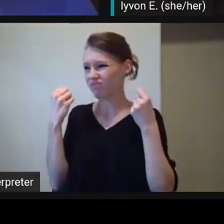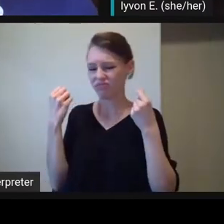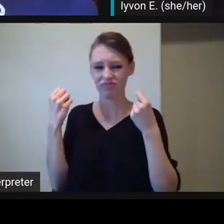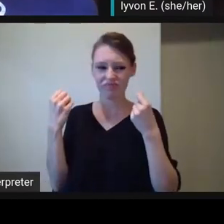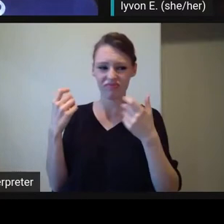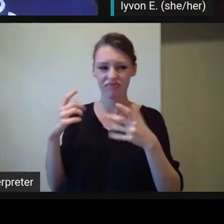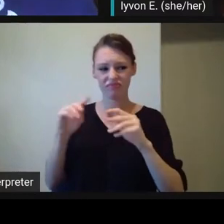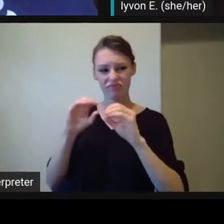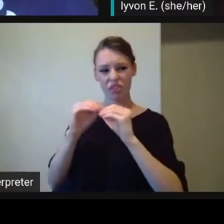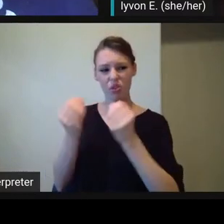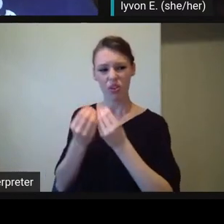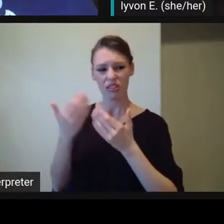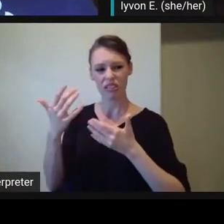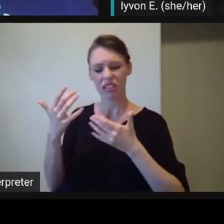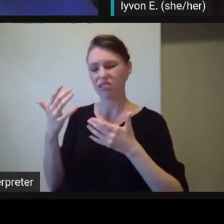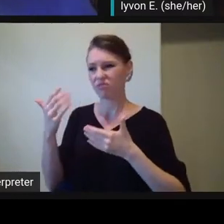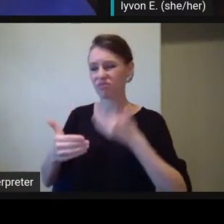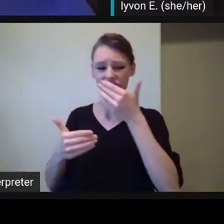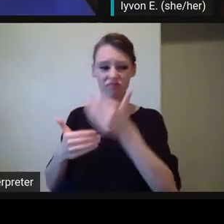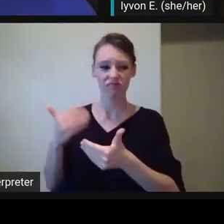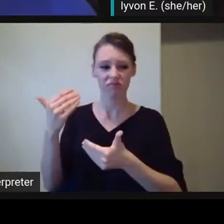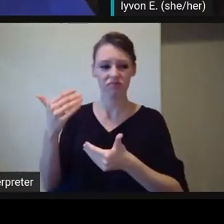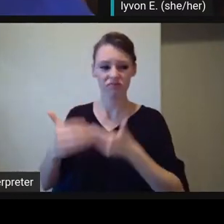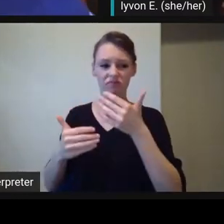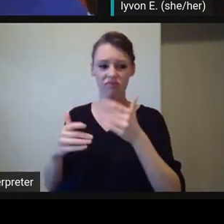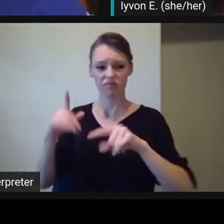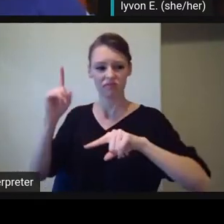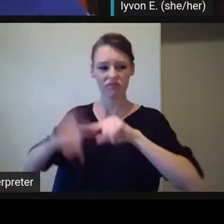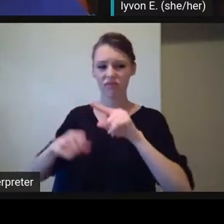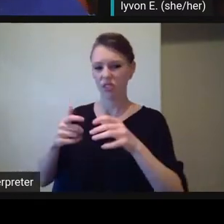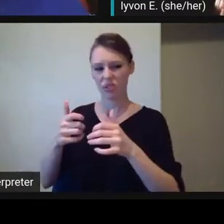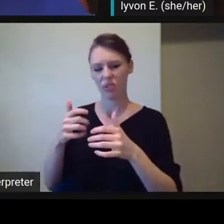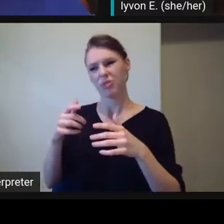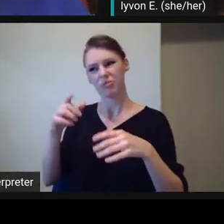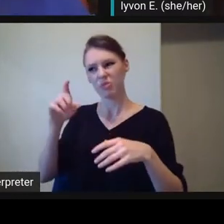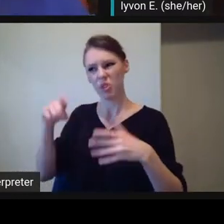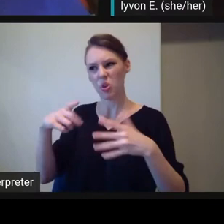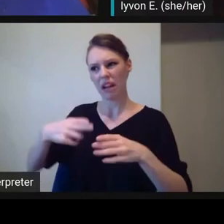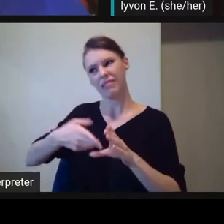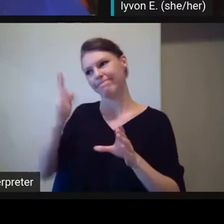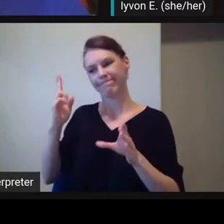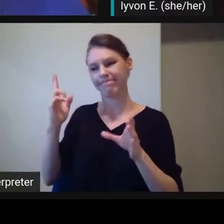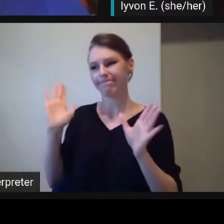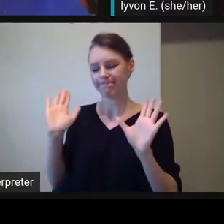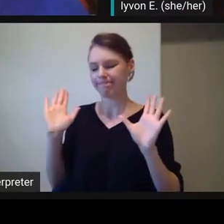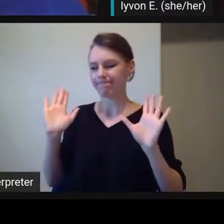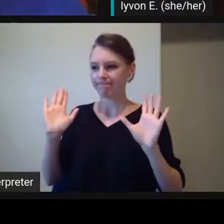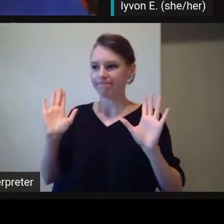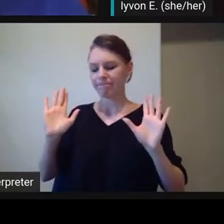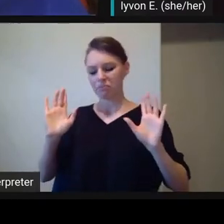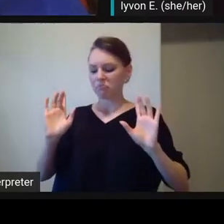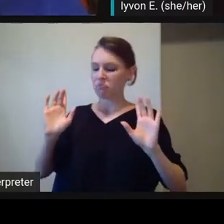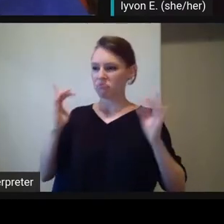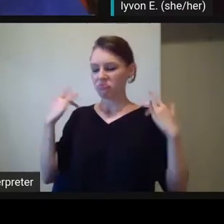it's okay to step away for a week, 2 weeks, a month, whatever length of time you need to reset